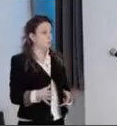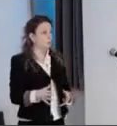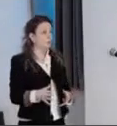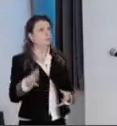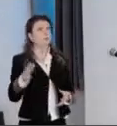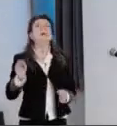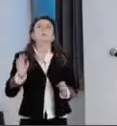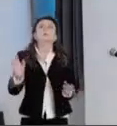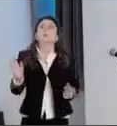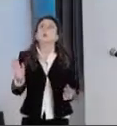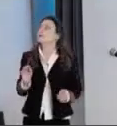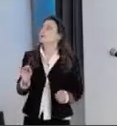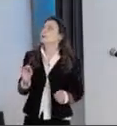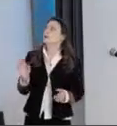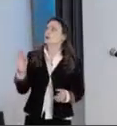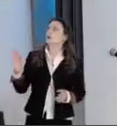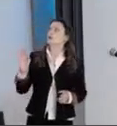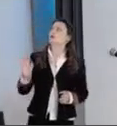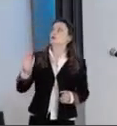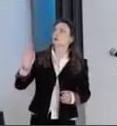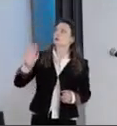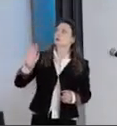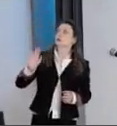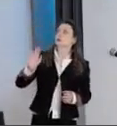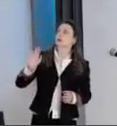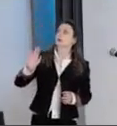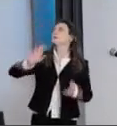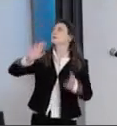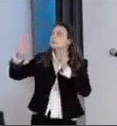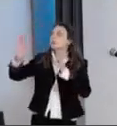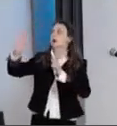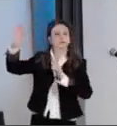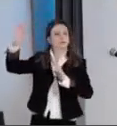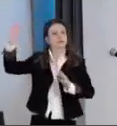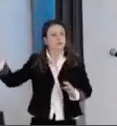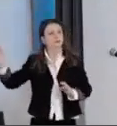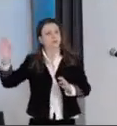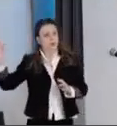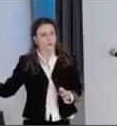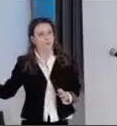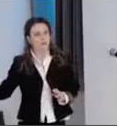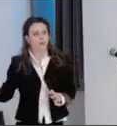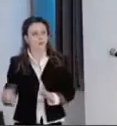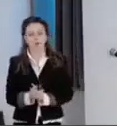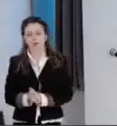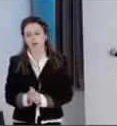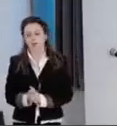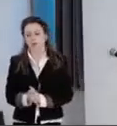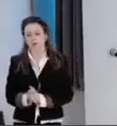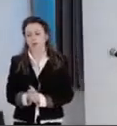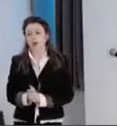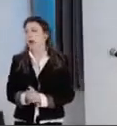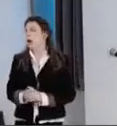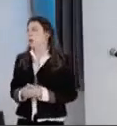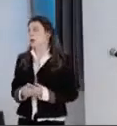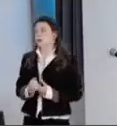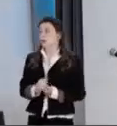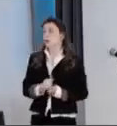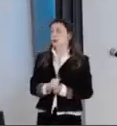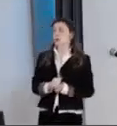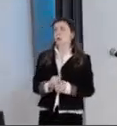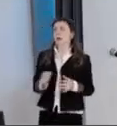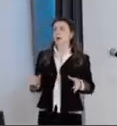my proposal presumably does justice also to Carlson's idea of proper aesthetic appreciation of nature.